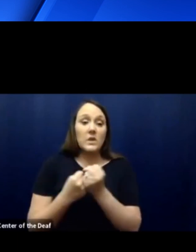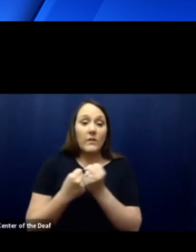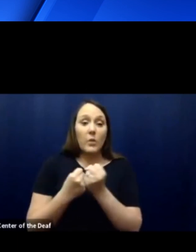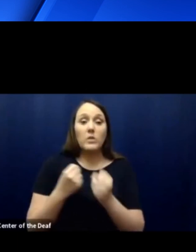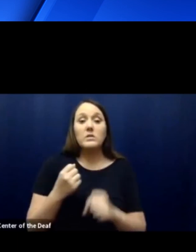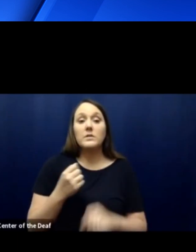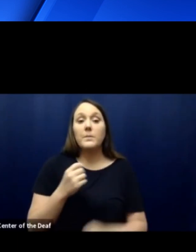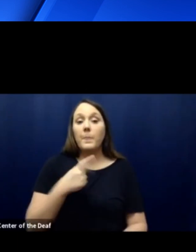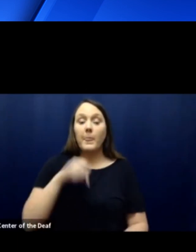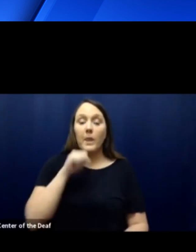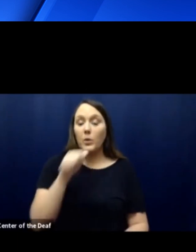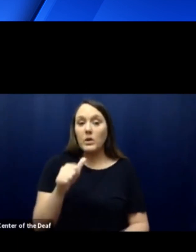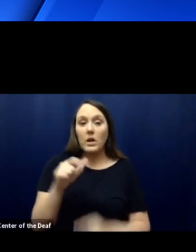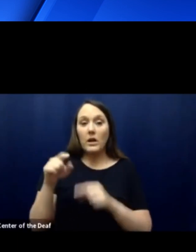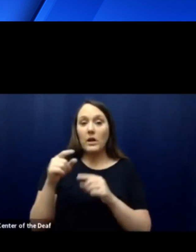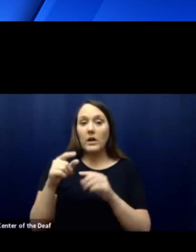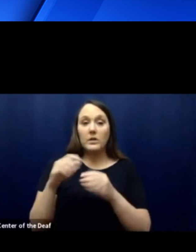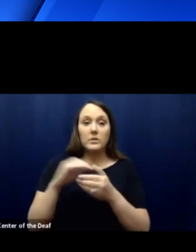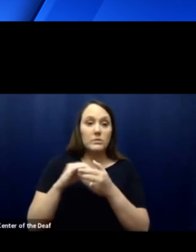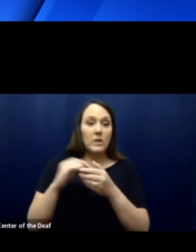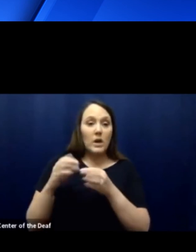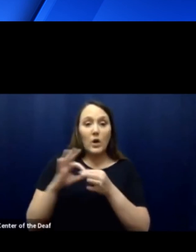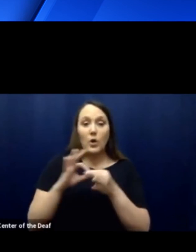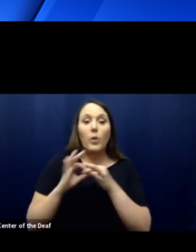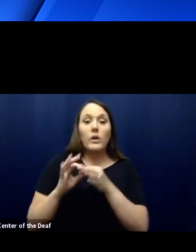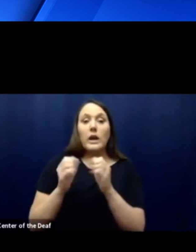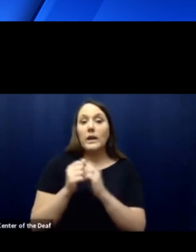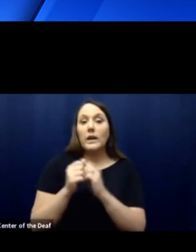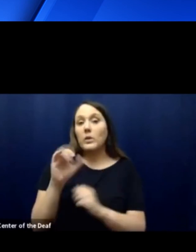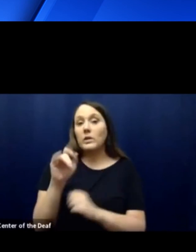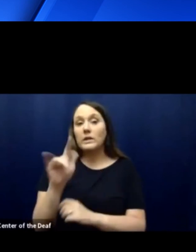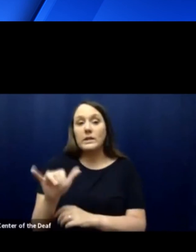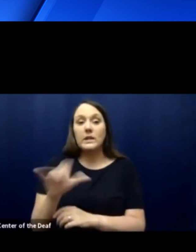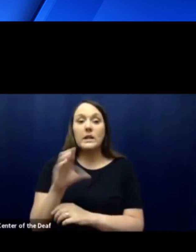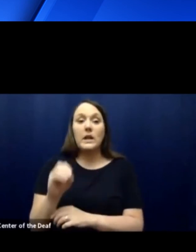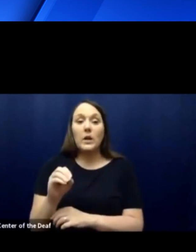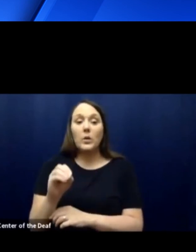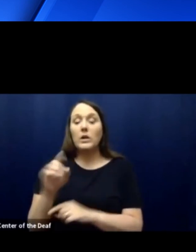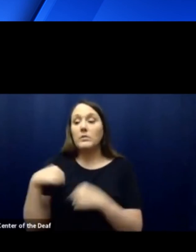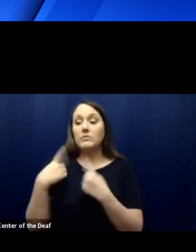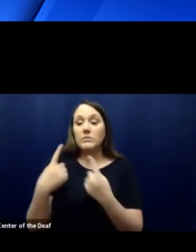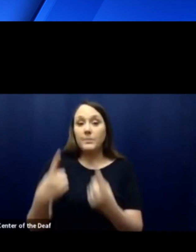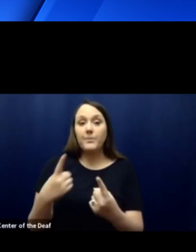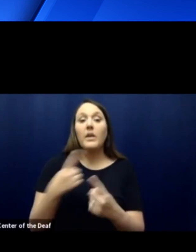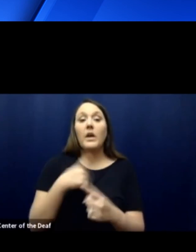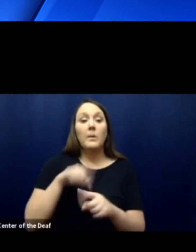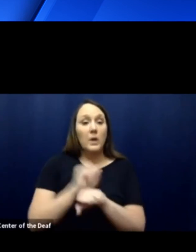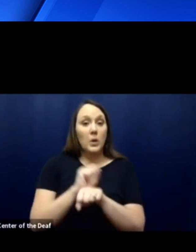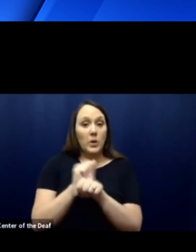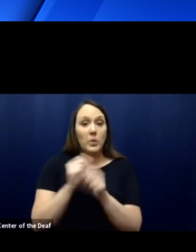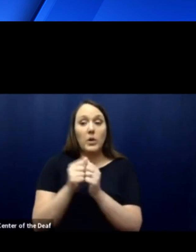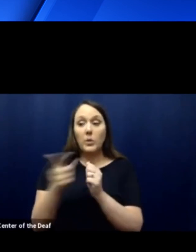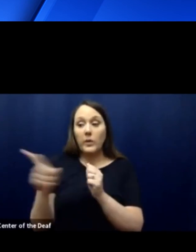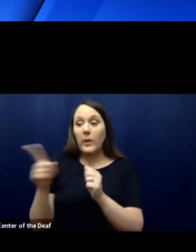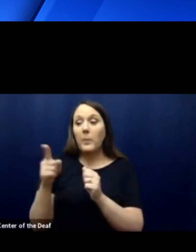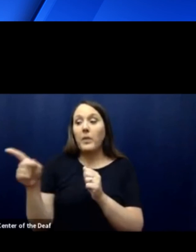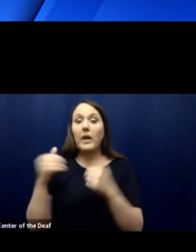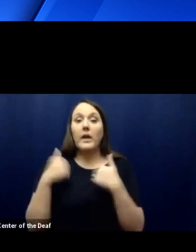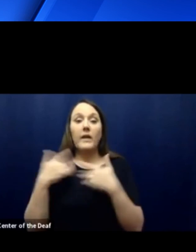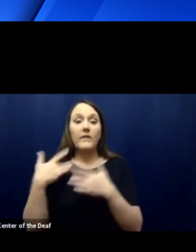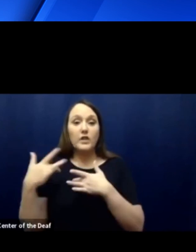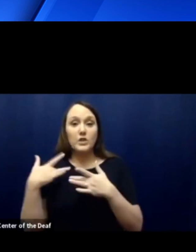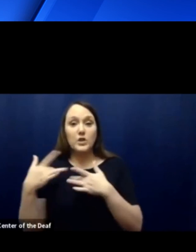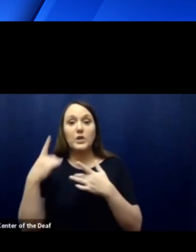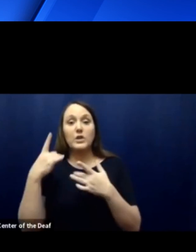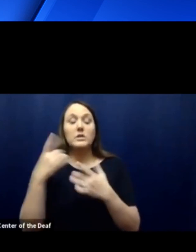haven't specifically been coordinating with the city and the county to enforce their orders. We work with the city and county when they have concerns and complaints. We try to go out and